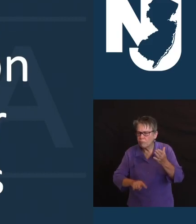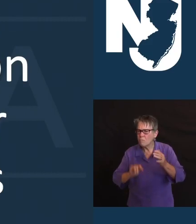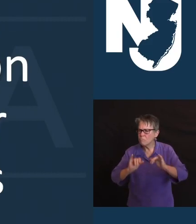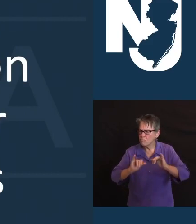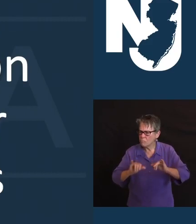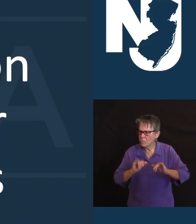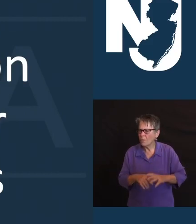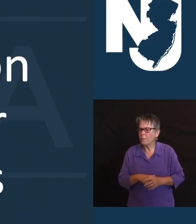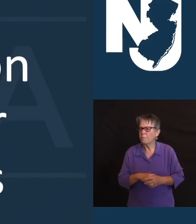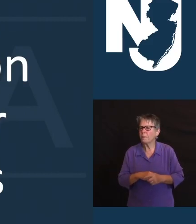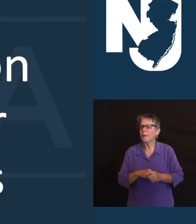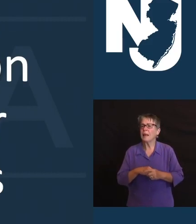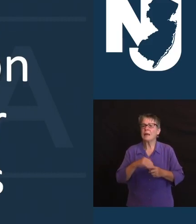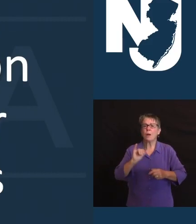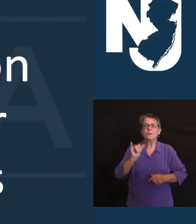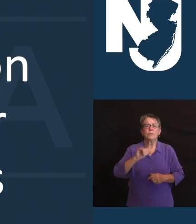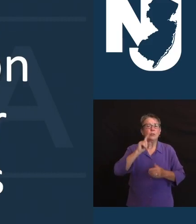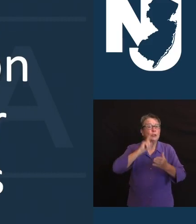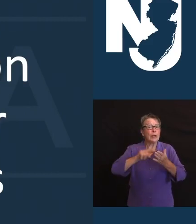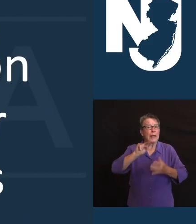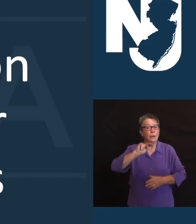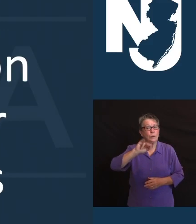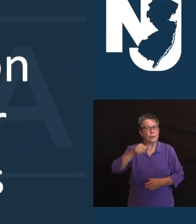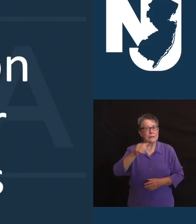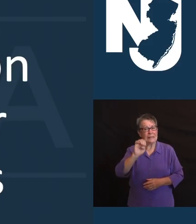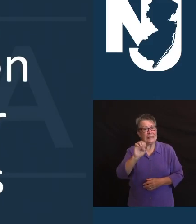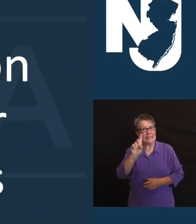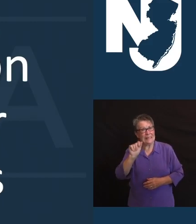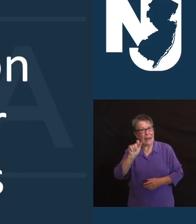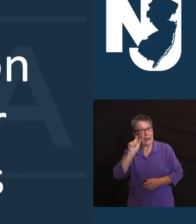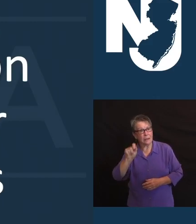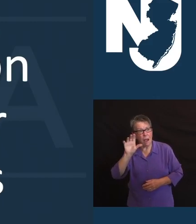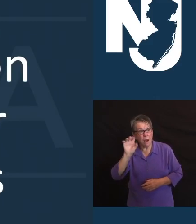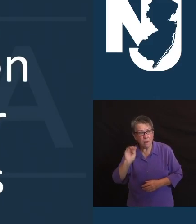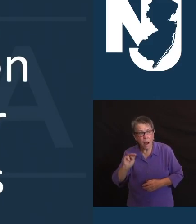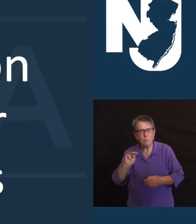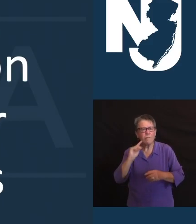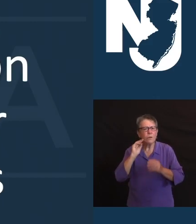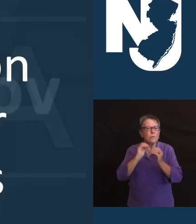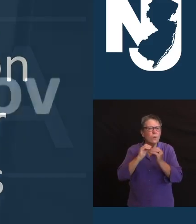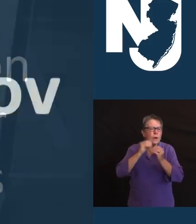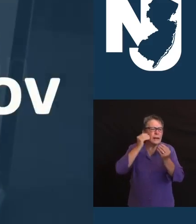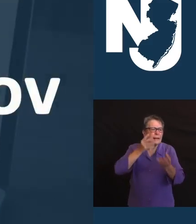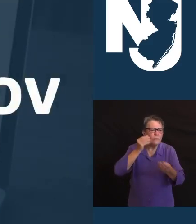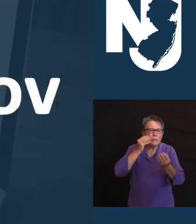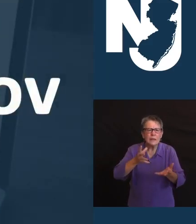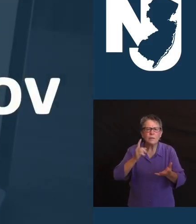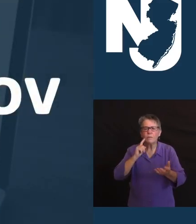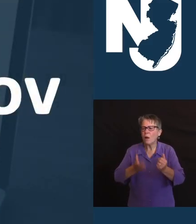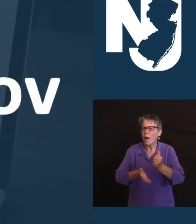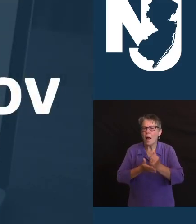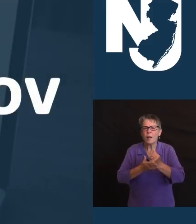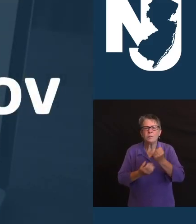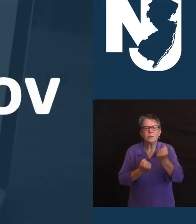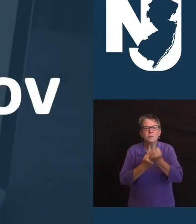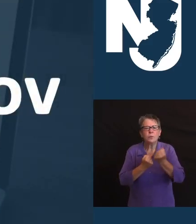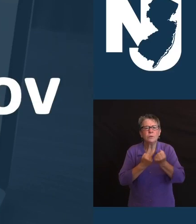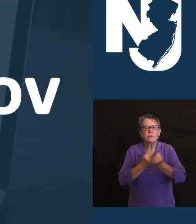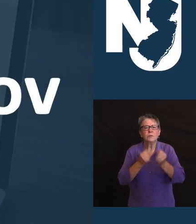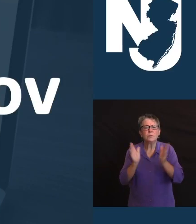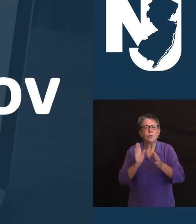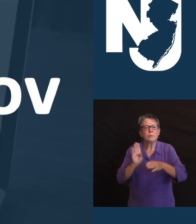njeda.com, to see what programs may be available to help your business. And that's as good a place as any for us to wrap up for the day.